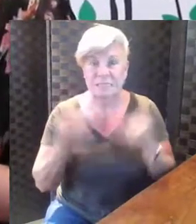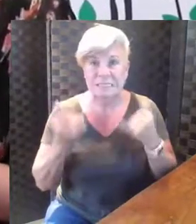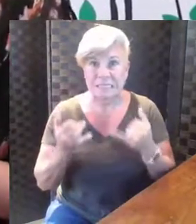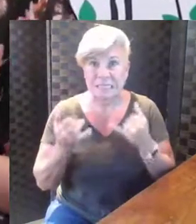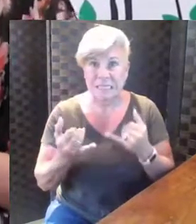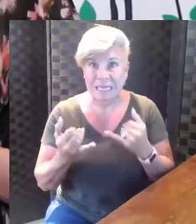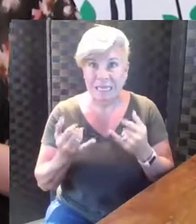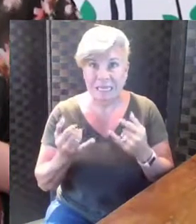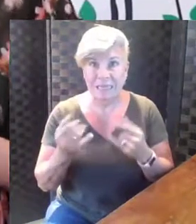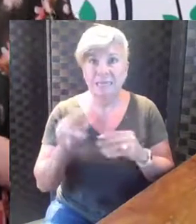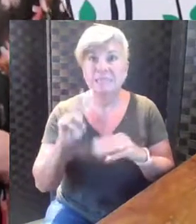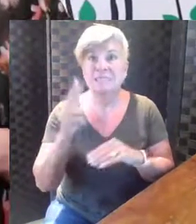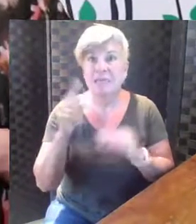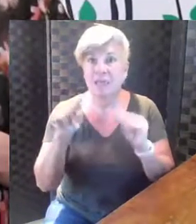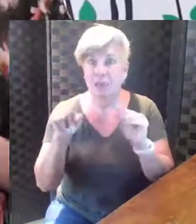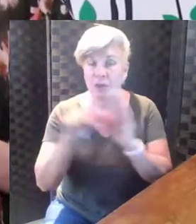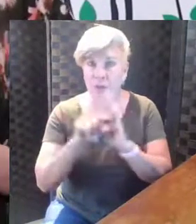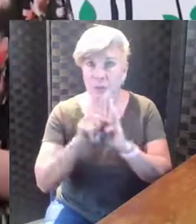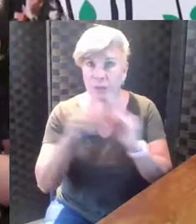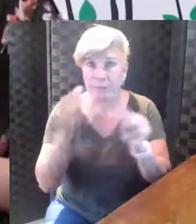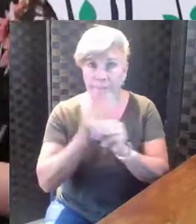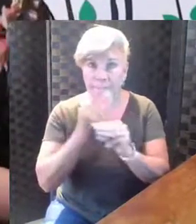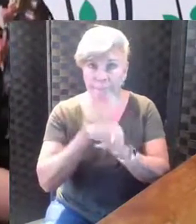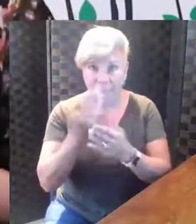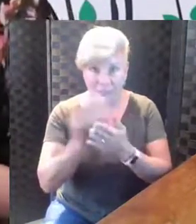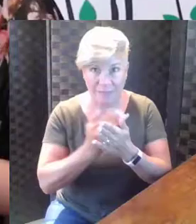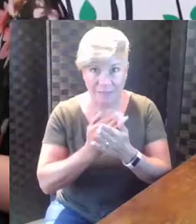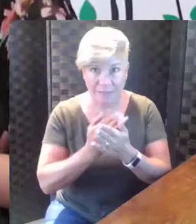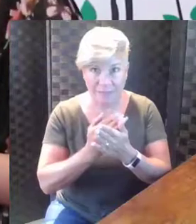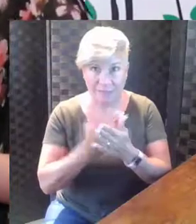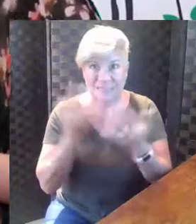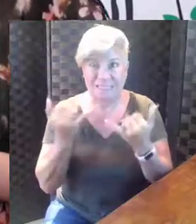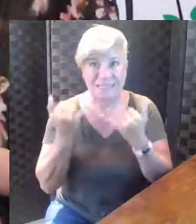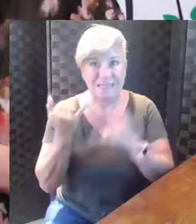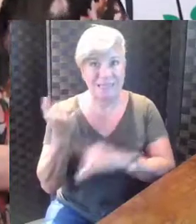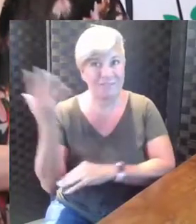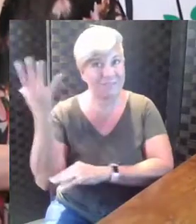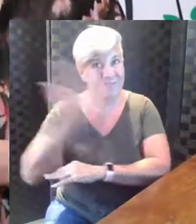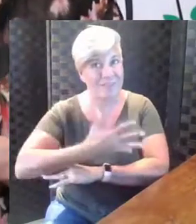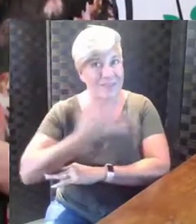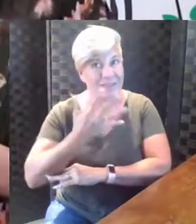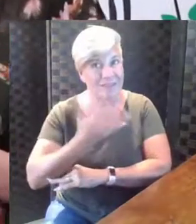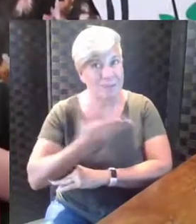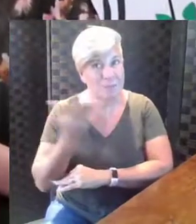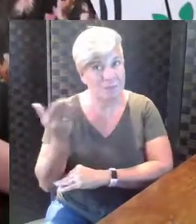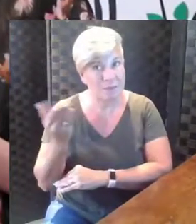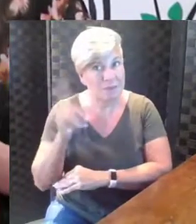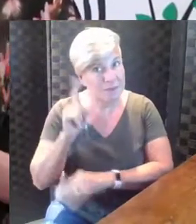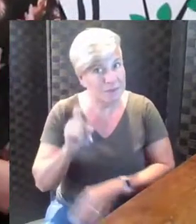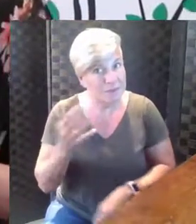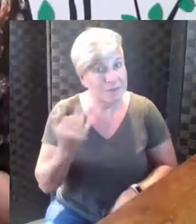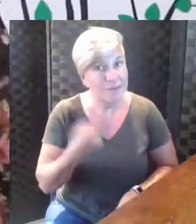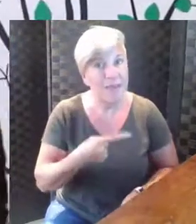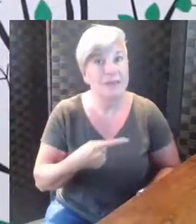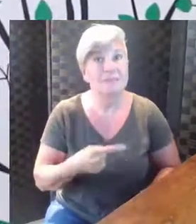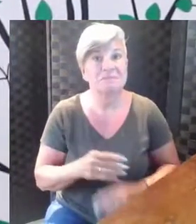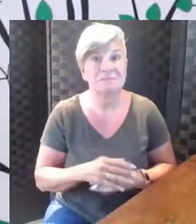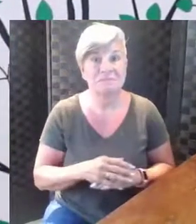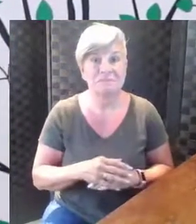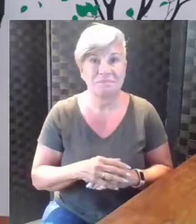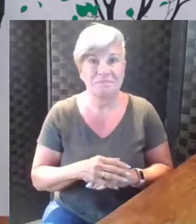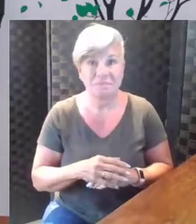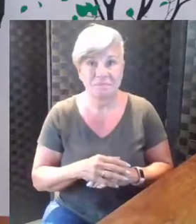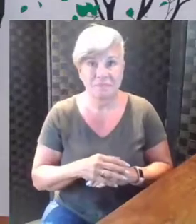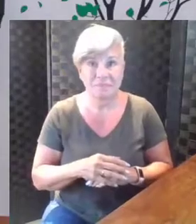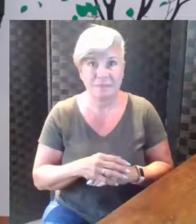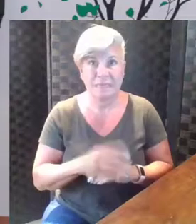doing a second grade math lesson today and we are on day 5. So the materials that you're going to need today